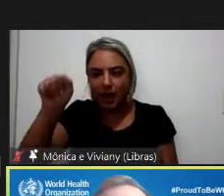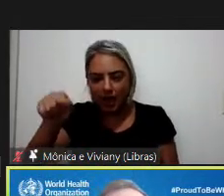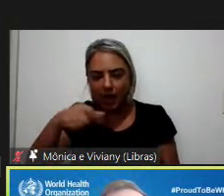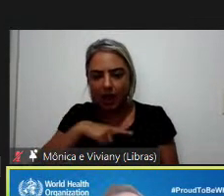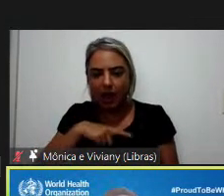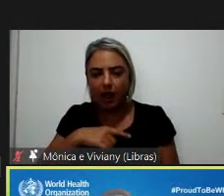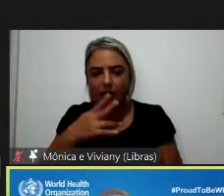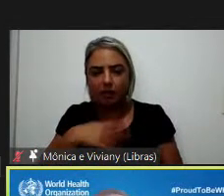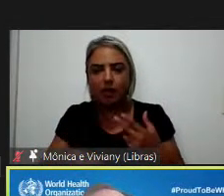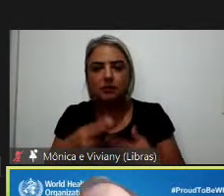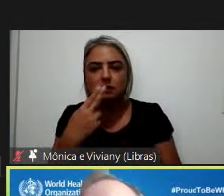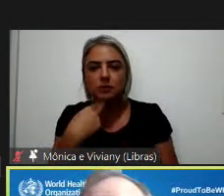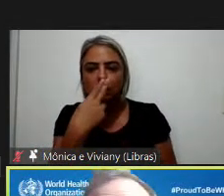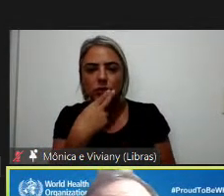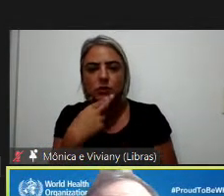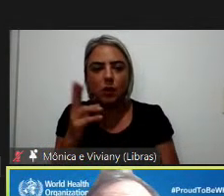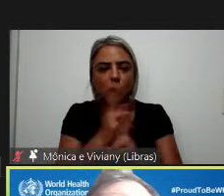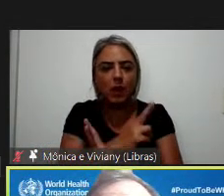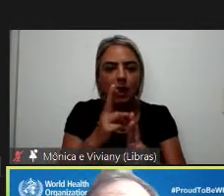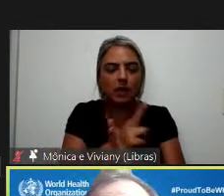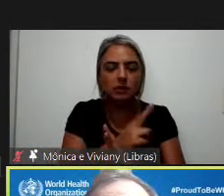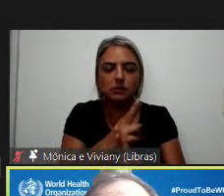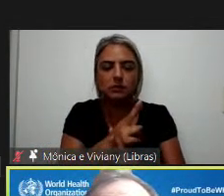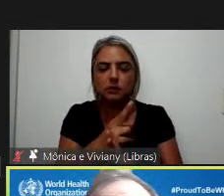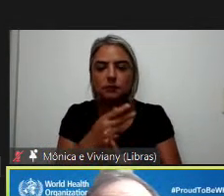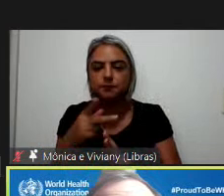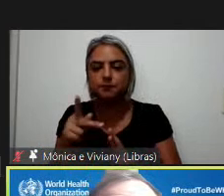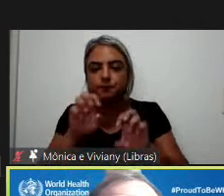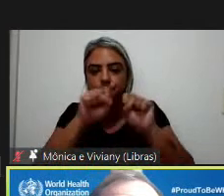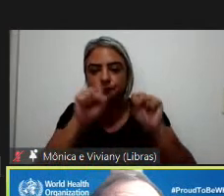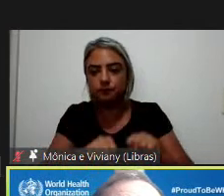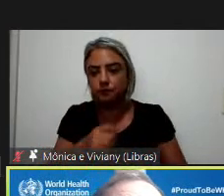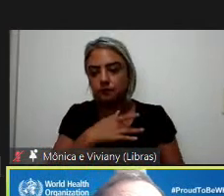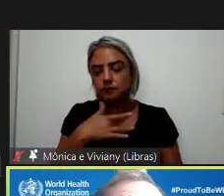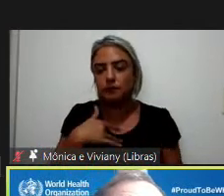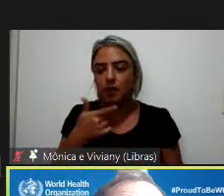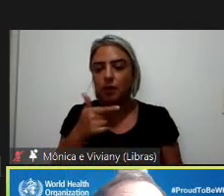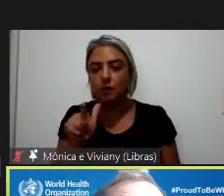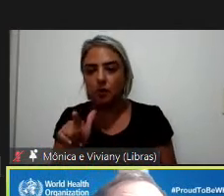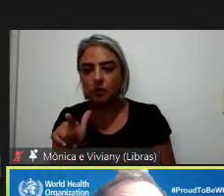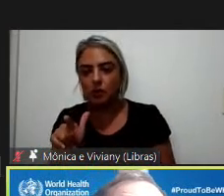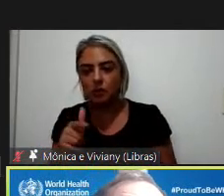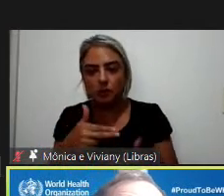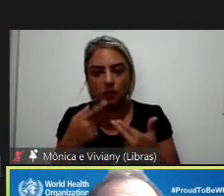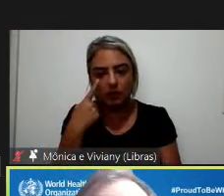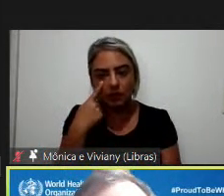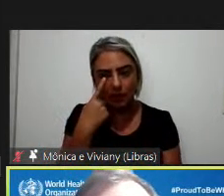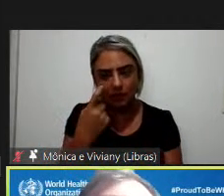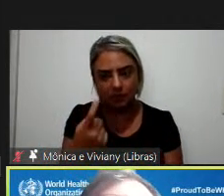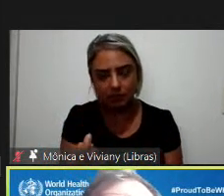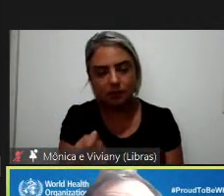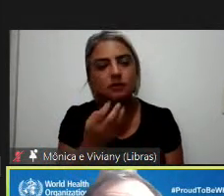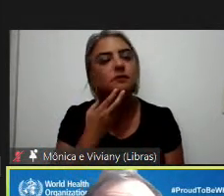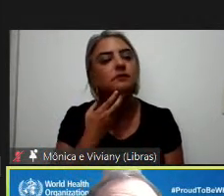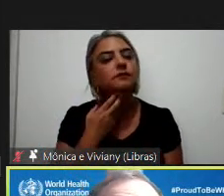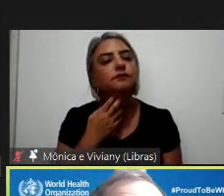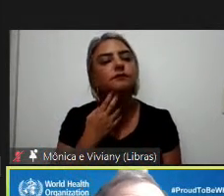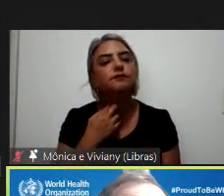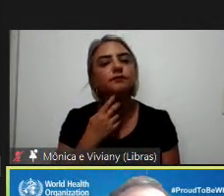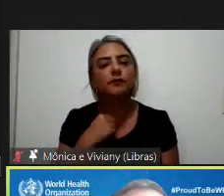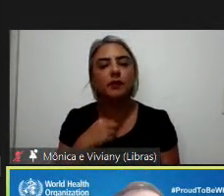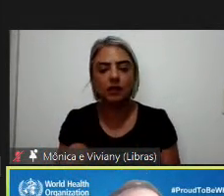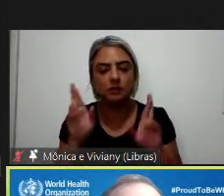is moving. Another interesting element of hope for the future